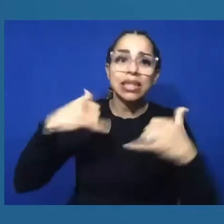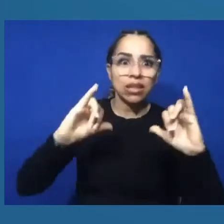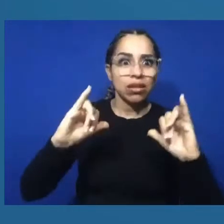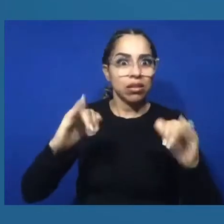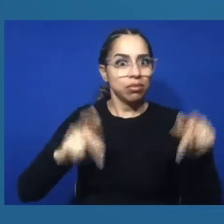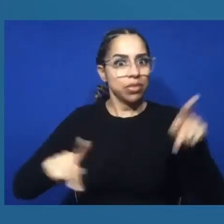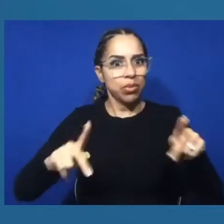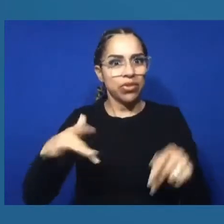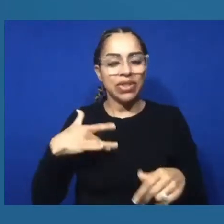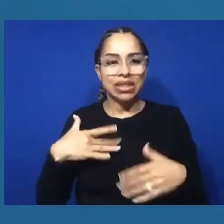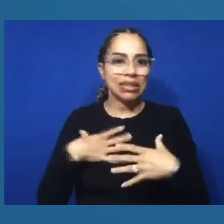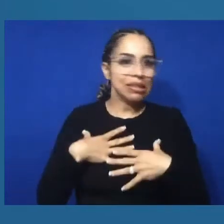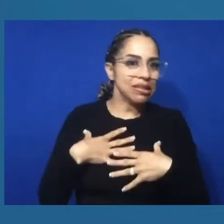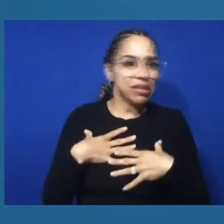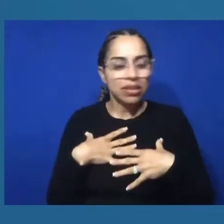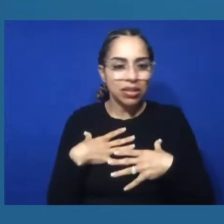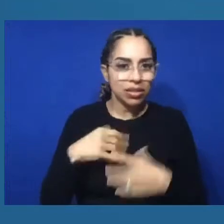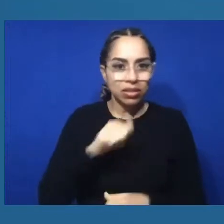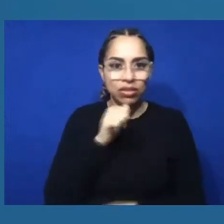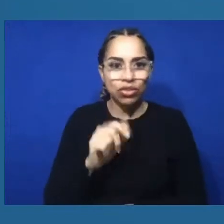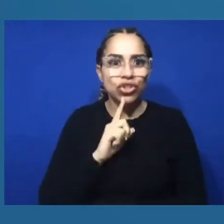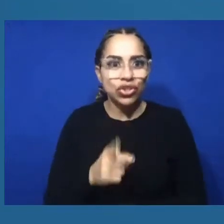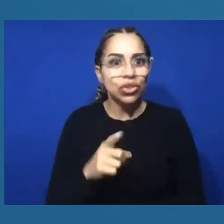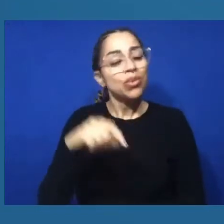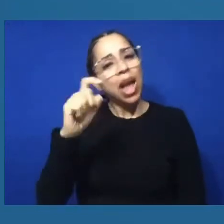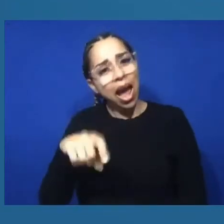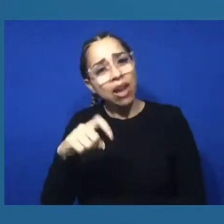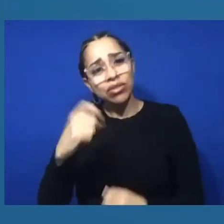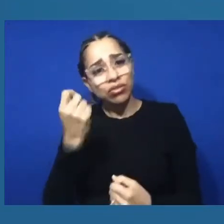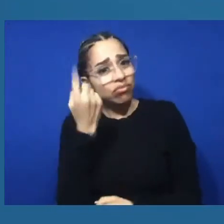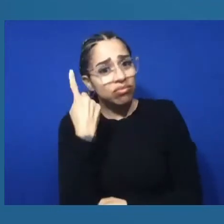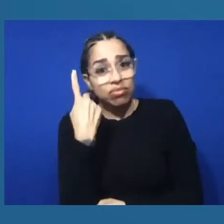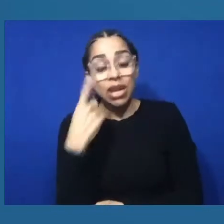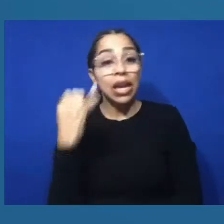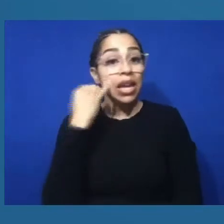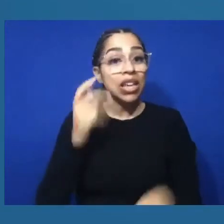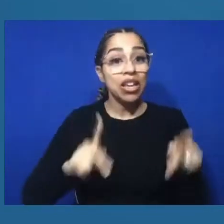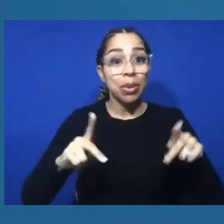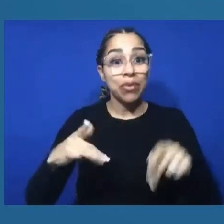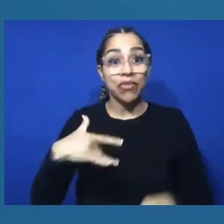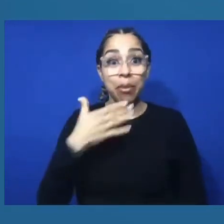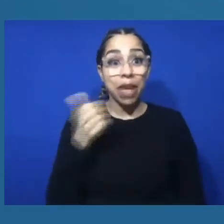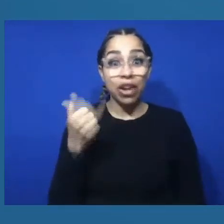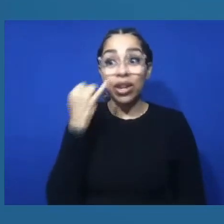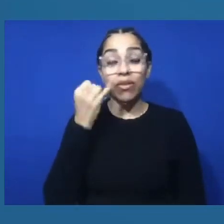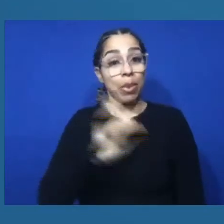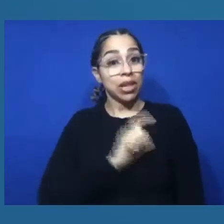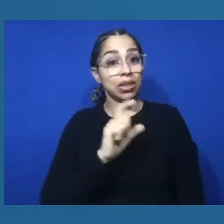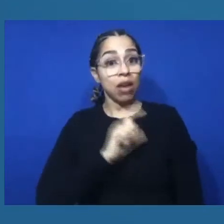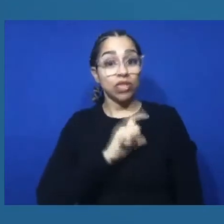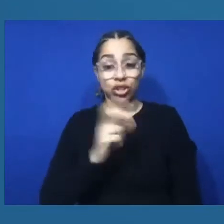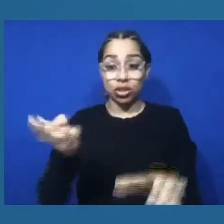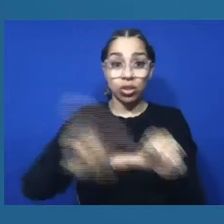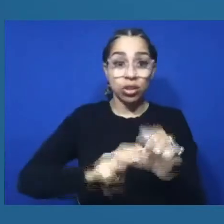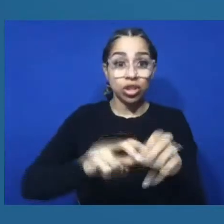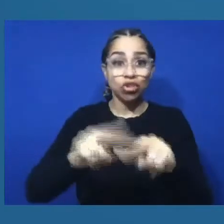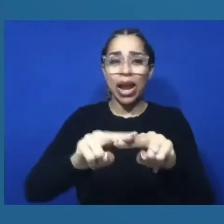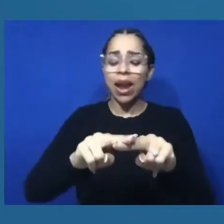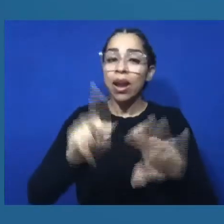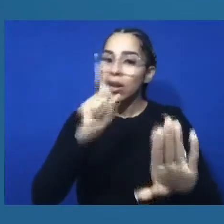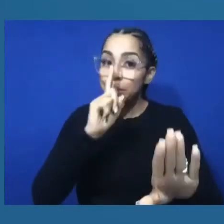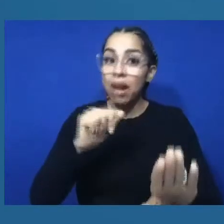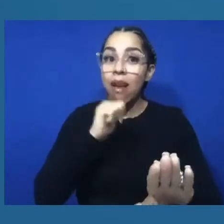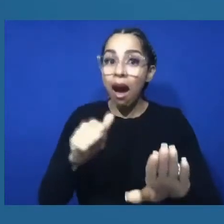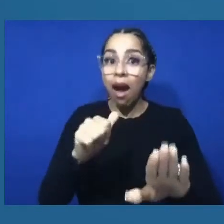we have to be sensitive to. And if people feel better seeing a police officer on the trains, not up in the station, not necessarily